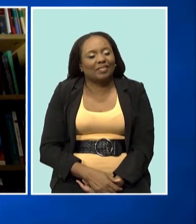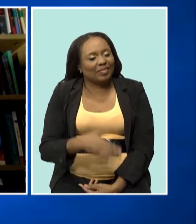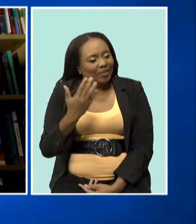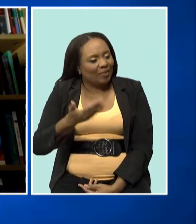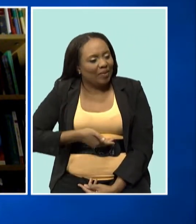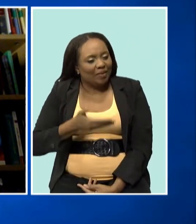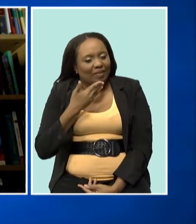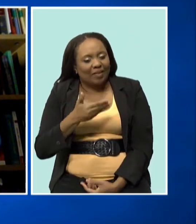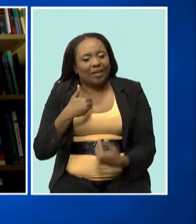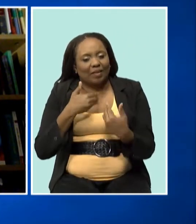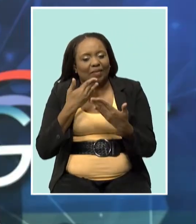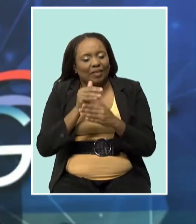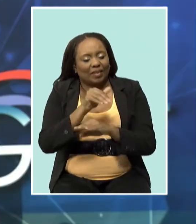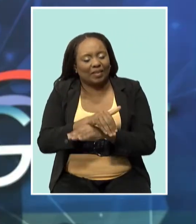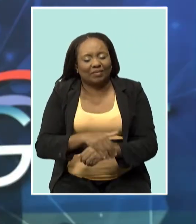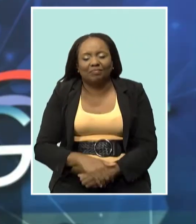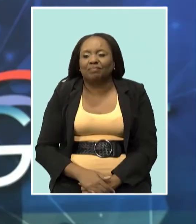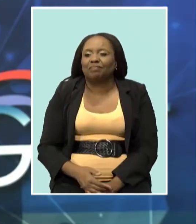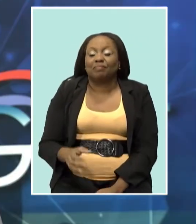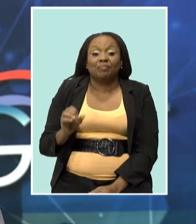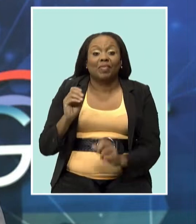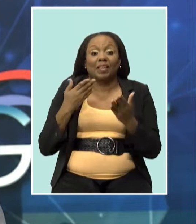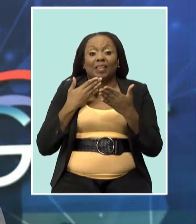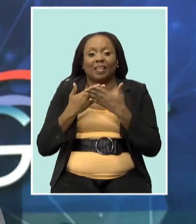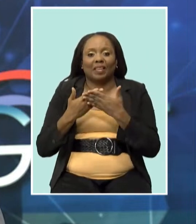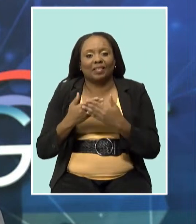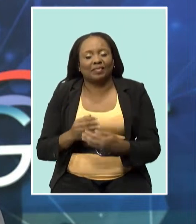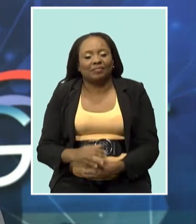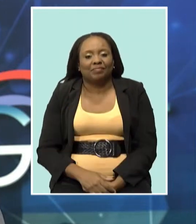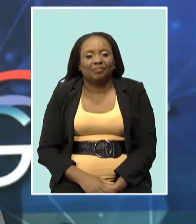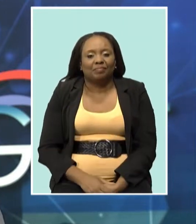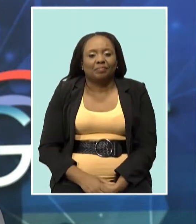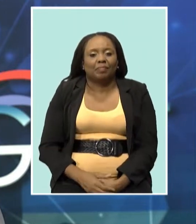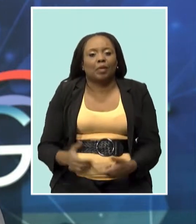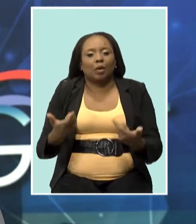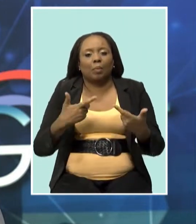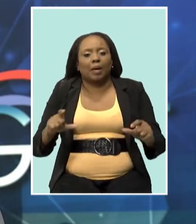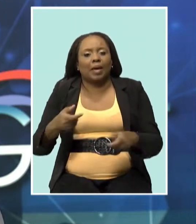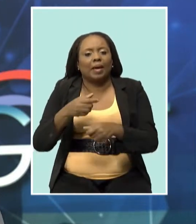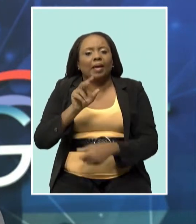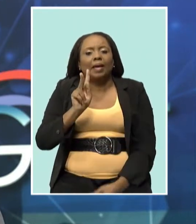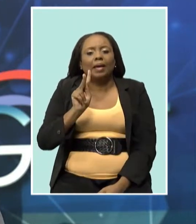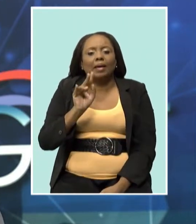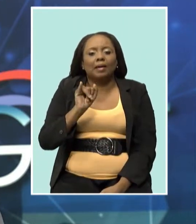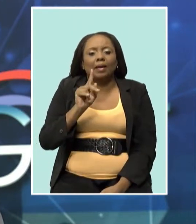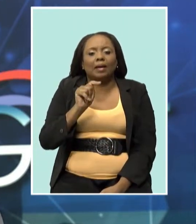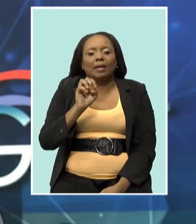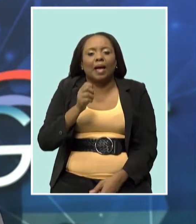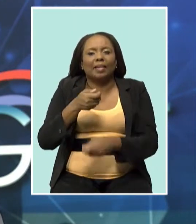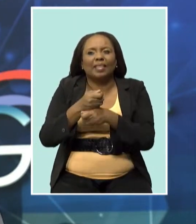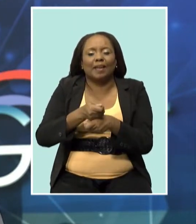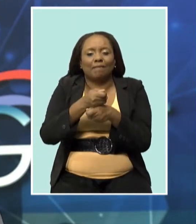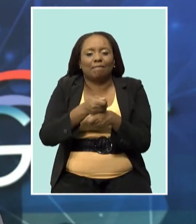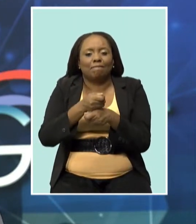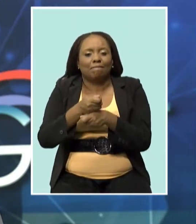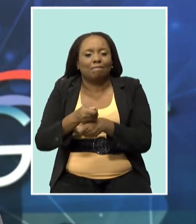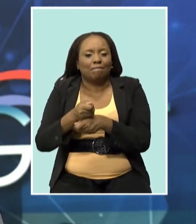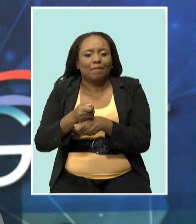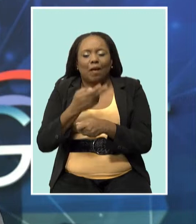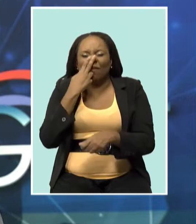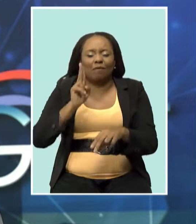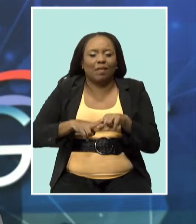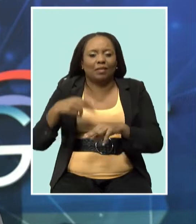done is we did the band launch earlier, so that way it would give us, April, May, June in order to confirm orders. And we hope